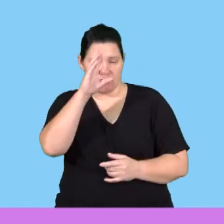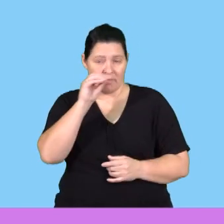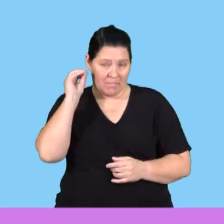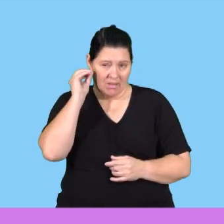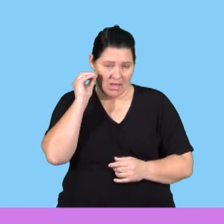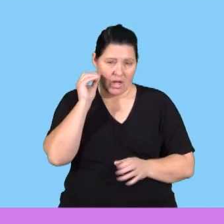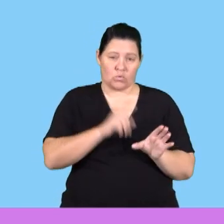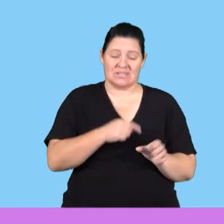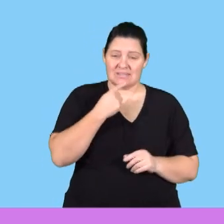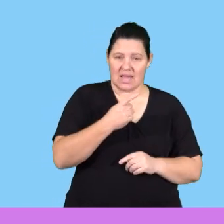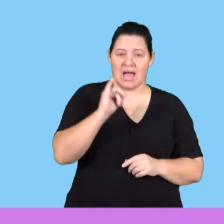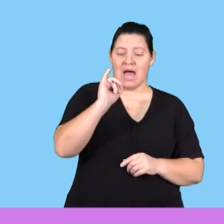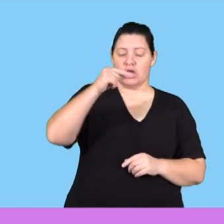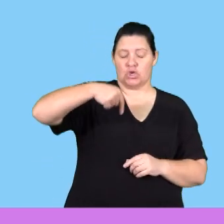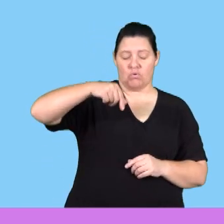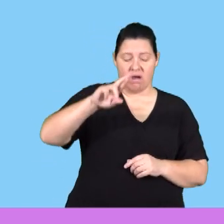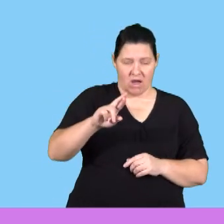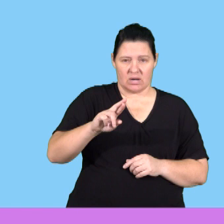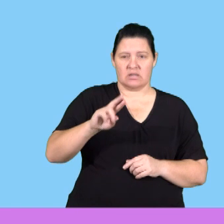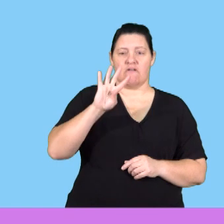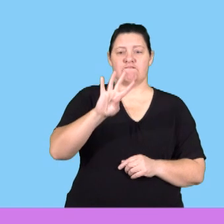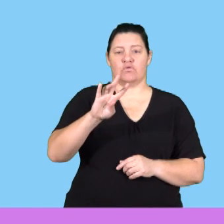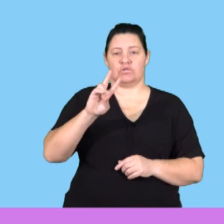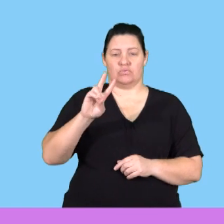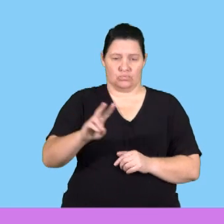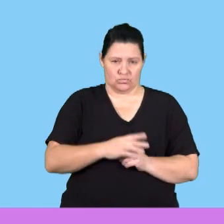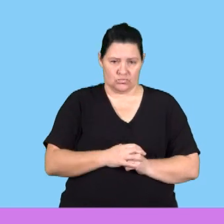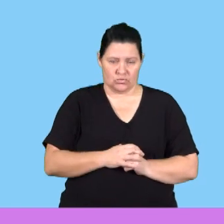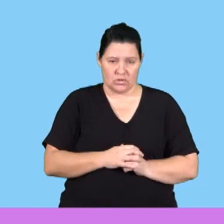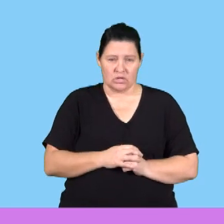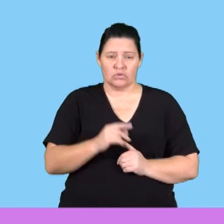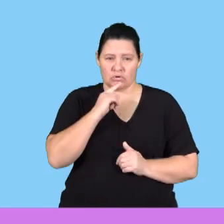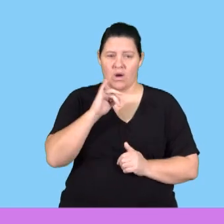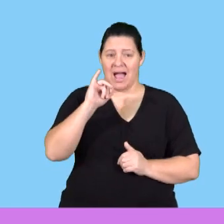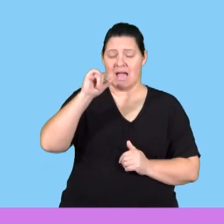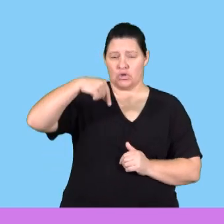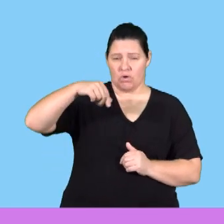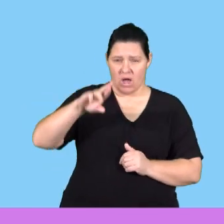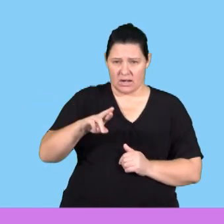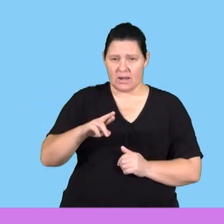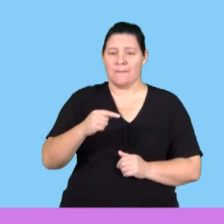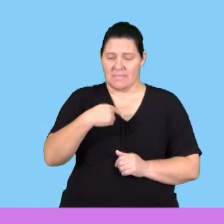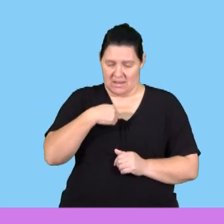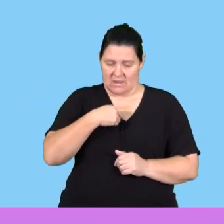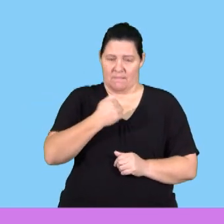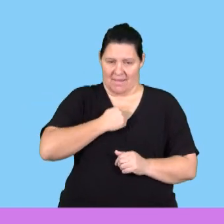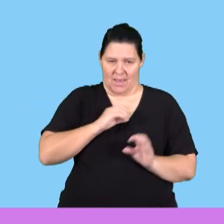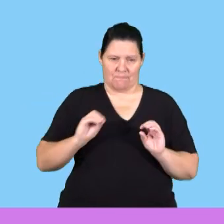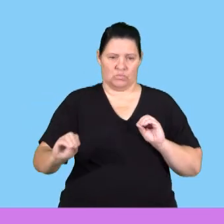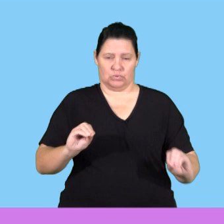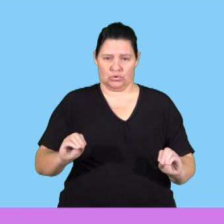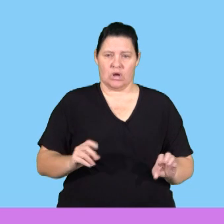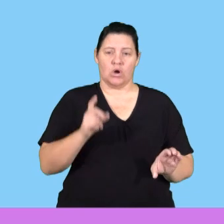so now, remember the question stated the IQR is 42. Now I'm going to determine the IQR by using